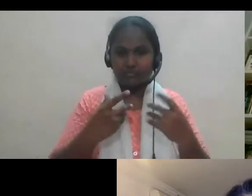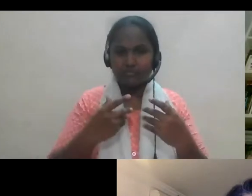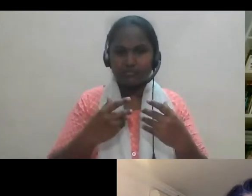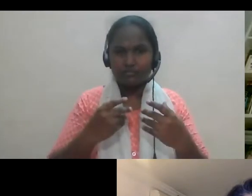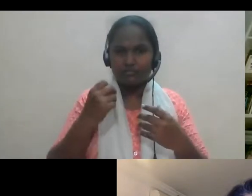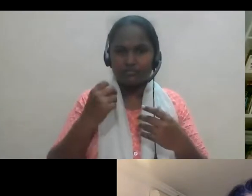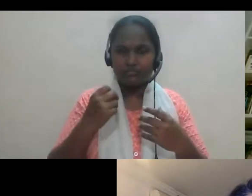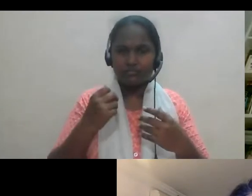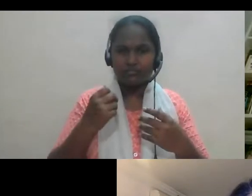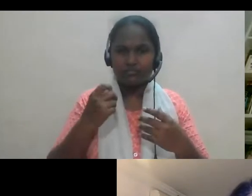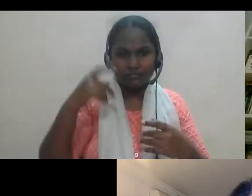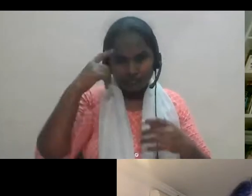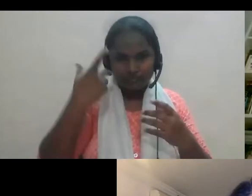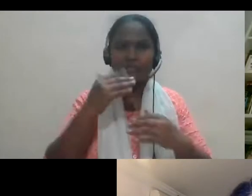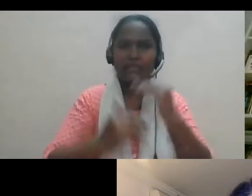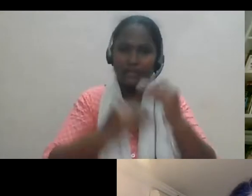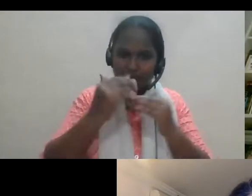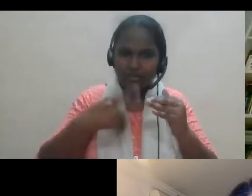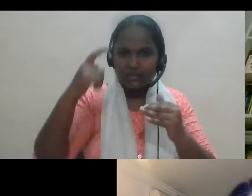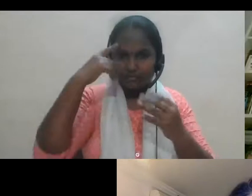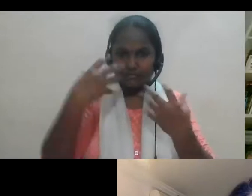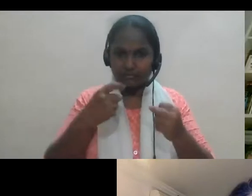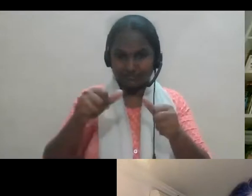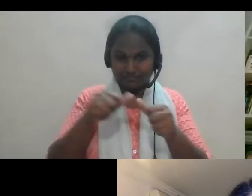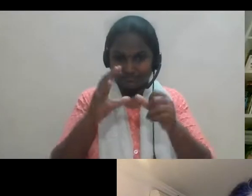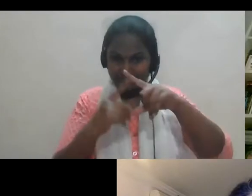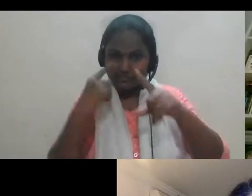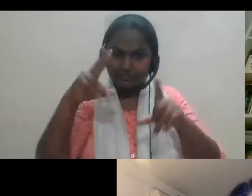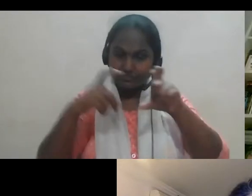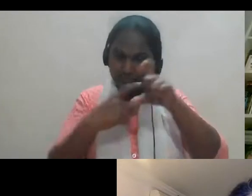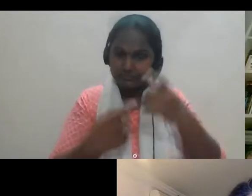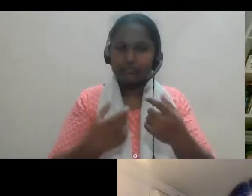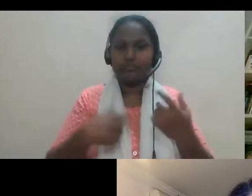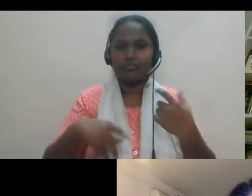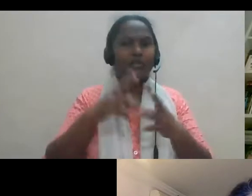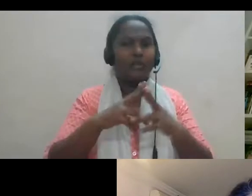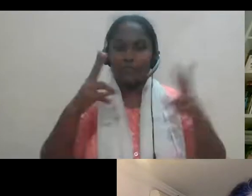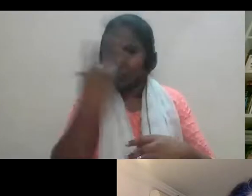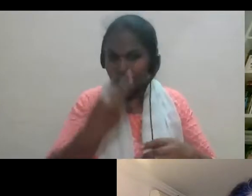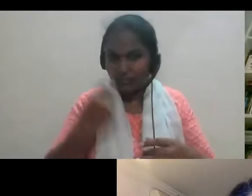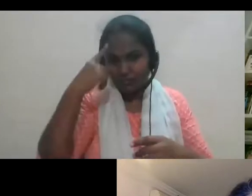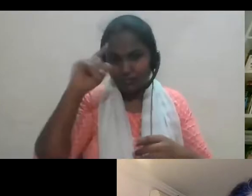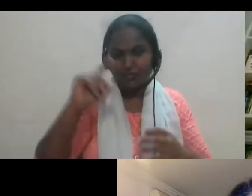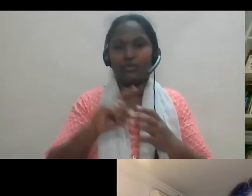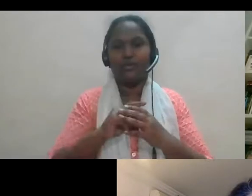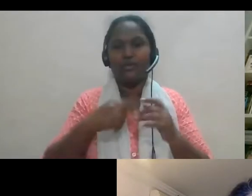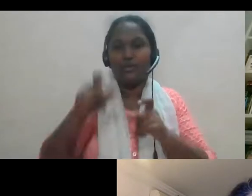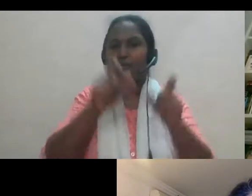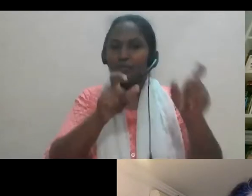Okay. And they develop integrated activities that are very beautiful for